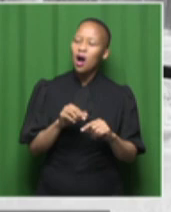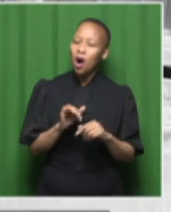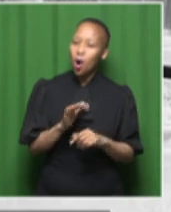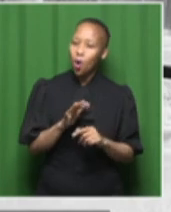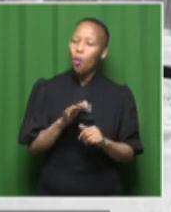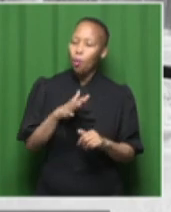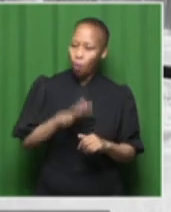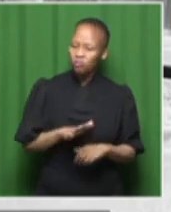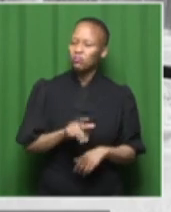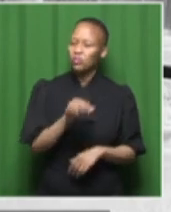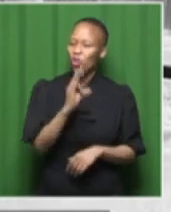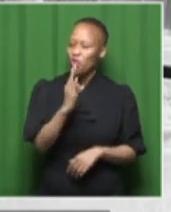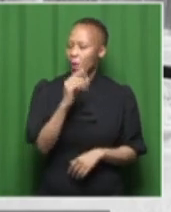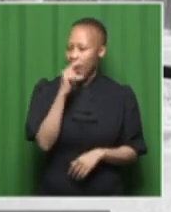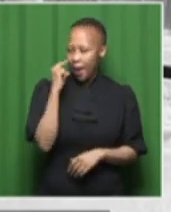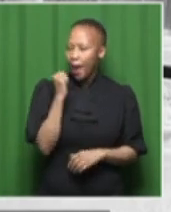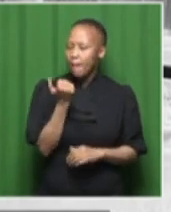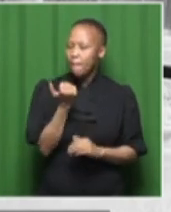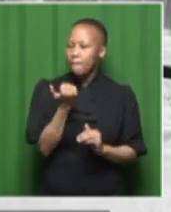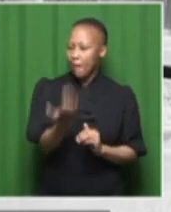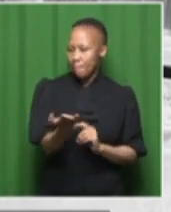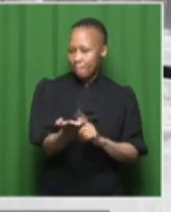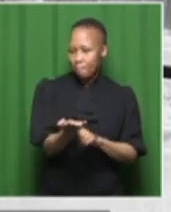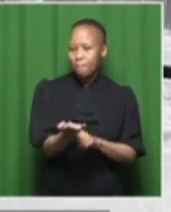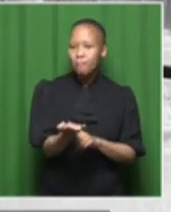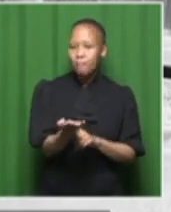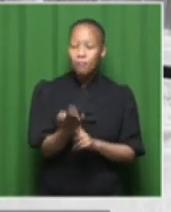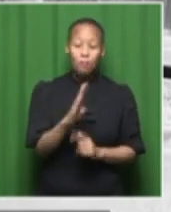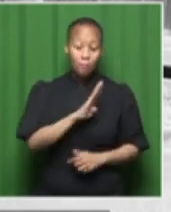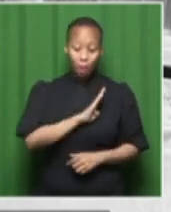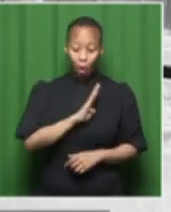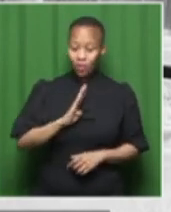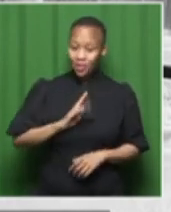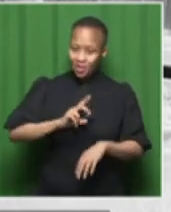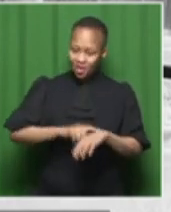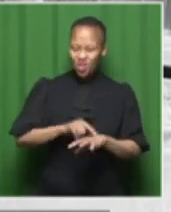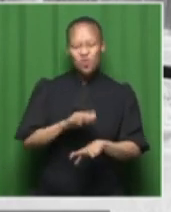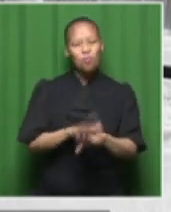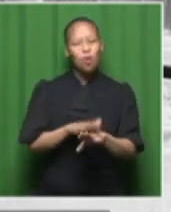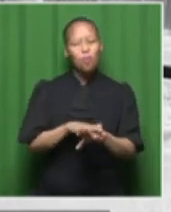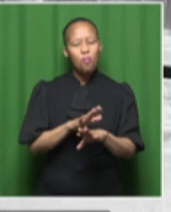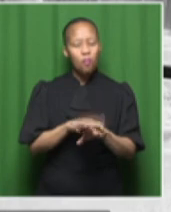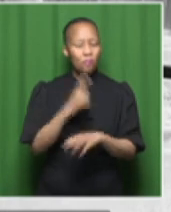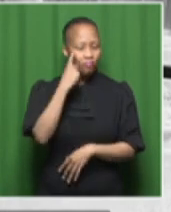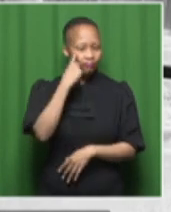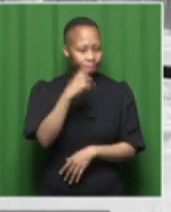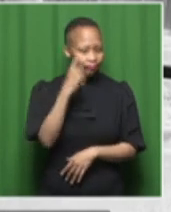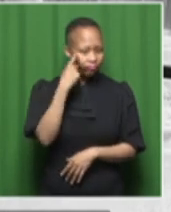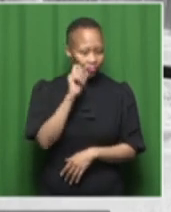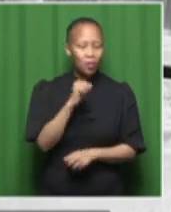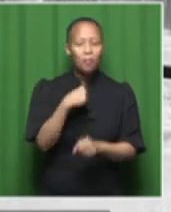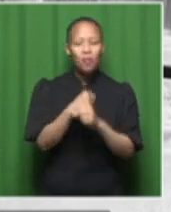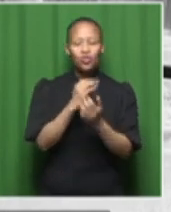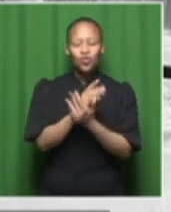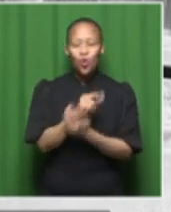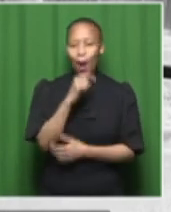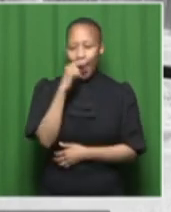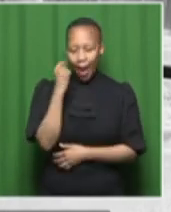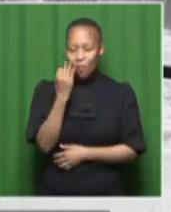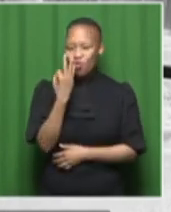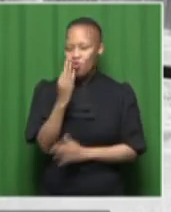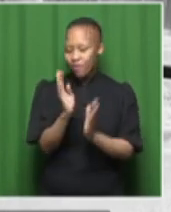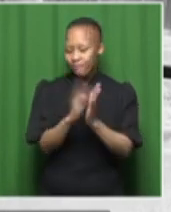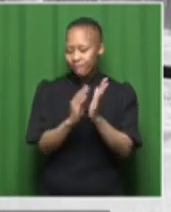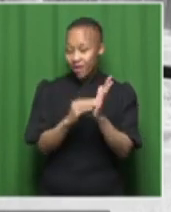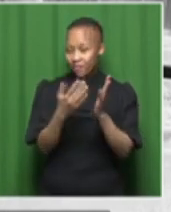put forward. I think the board will probably need to look a bit further and put forward those three names. Having said that,